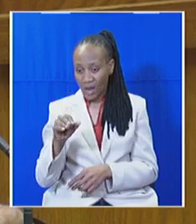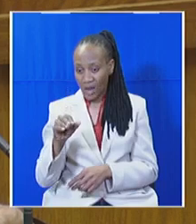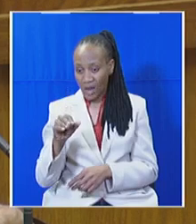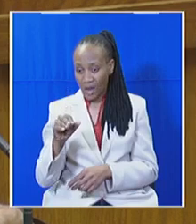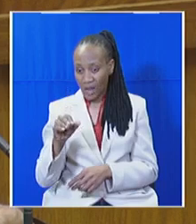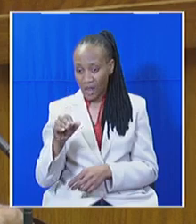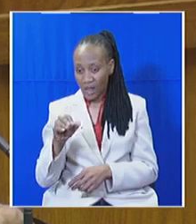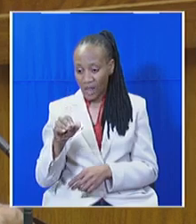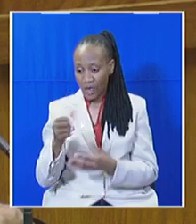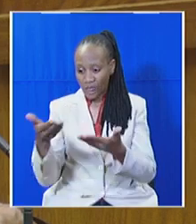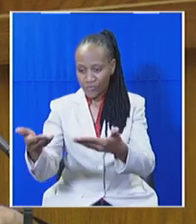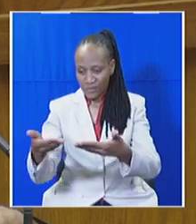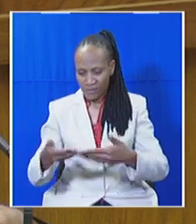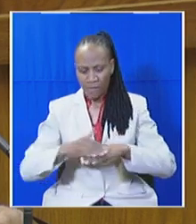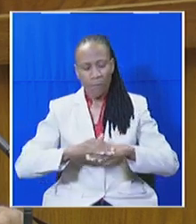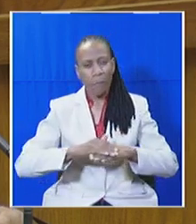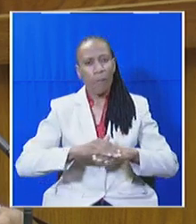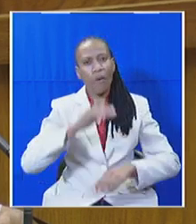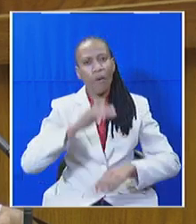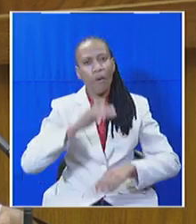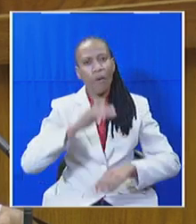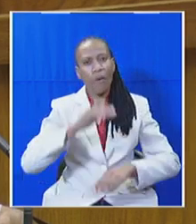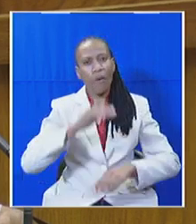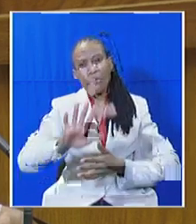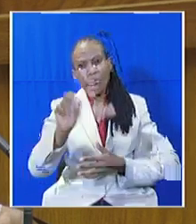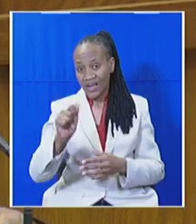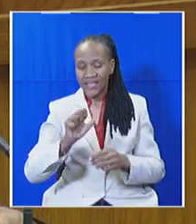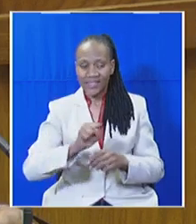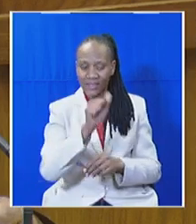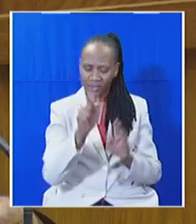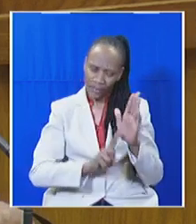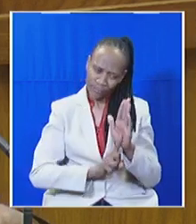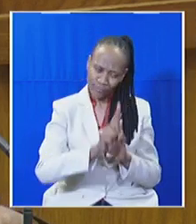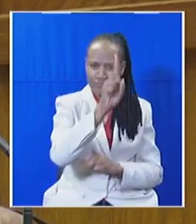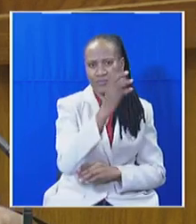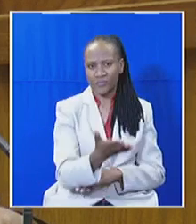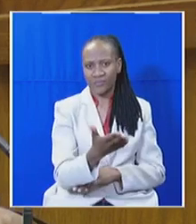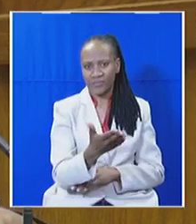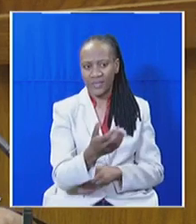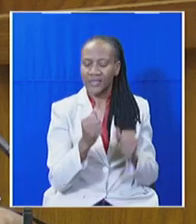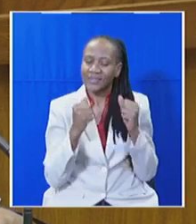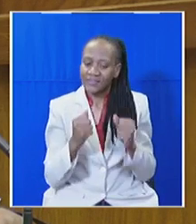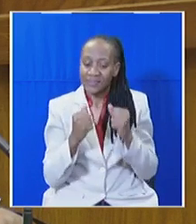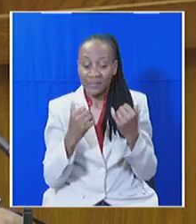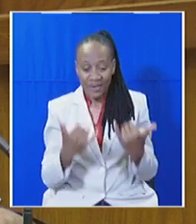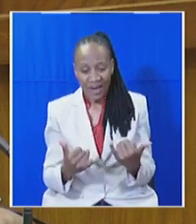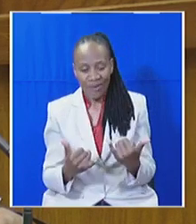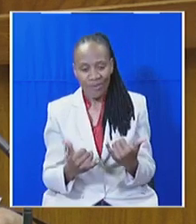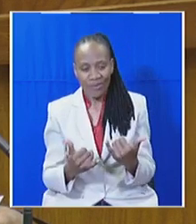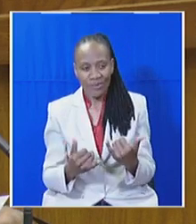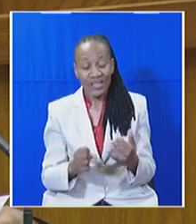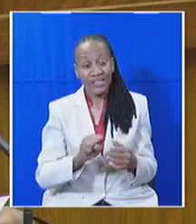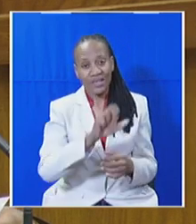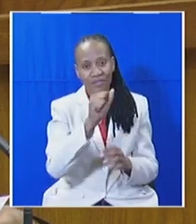continent. South Africa also remains an attractive investments destination as